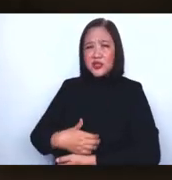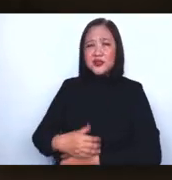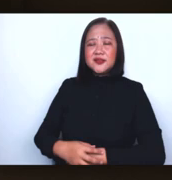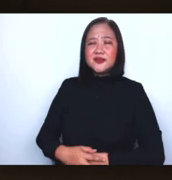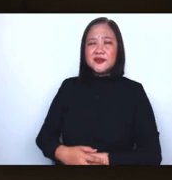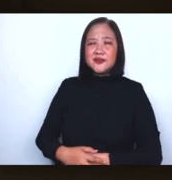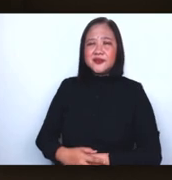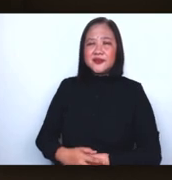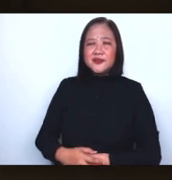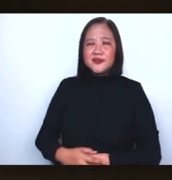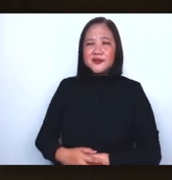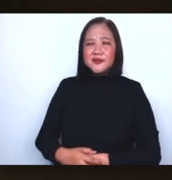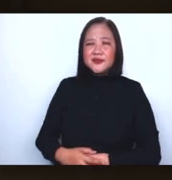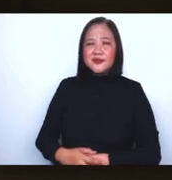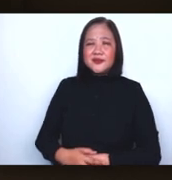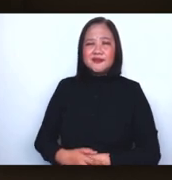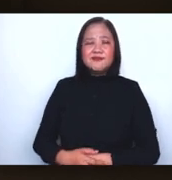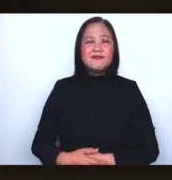wish.